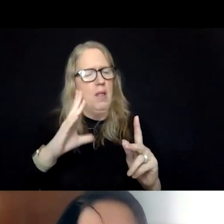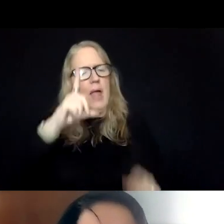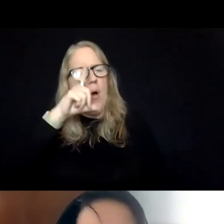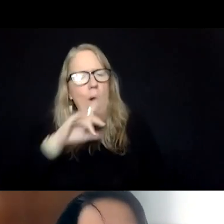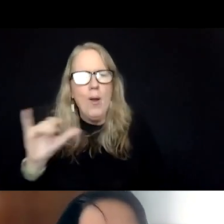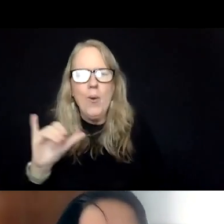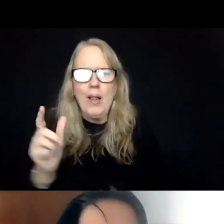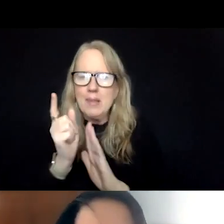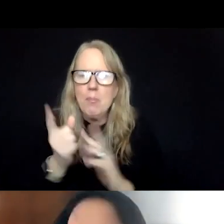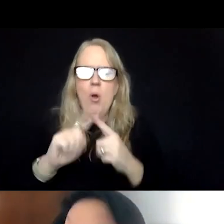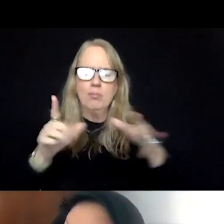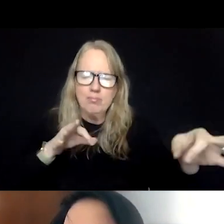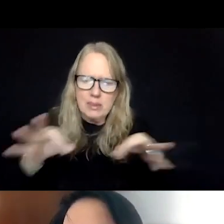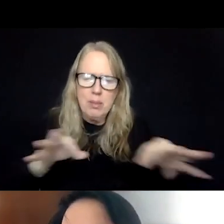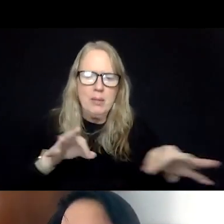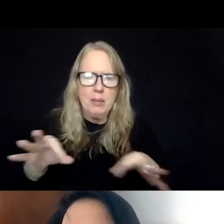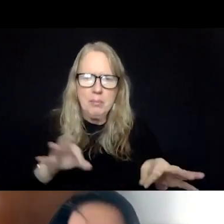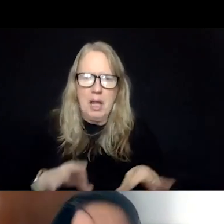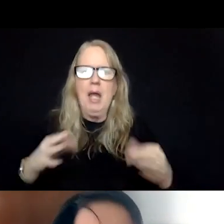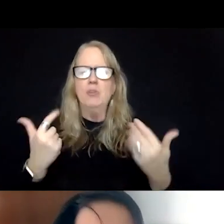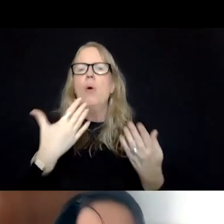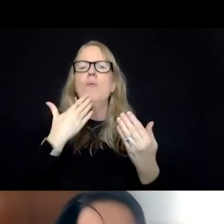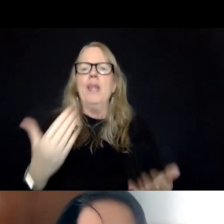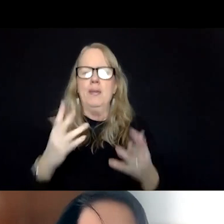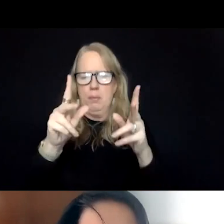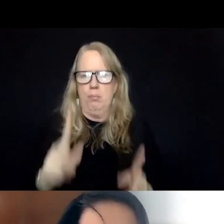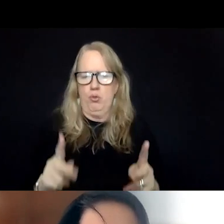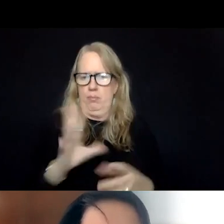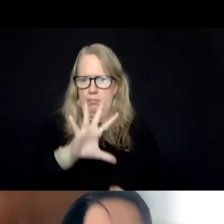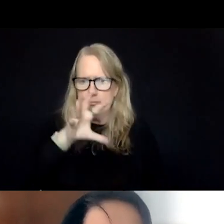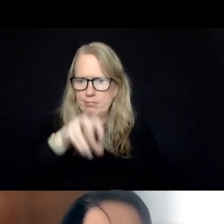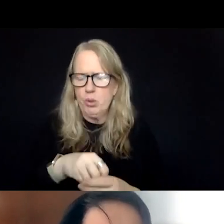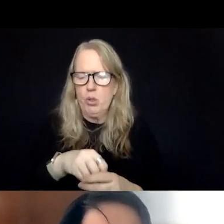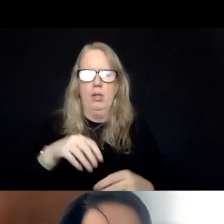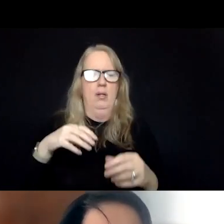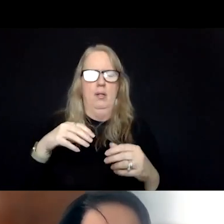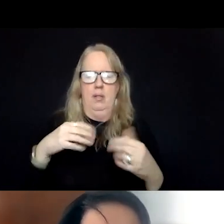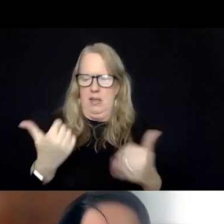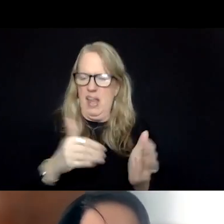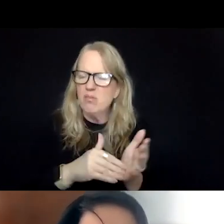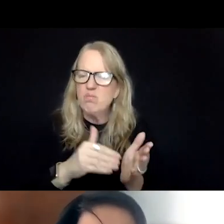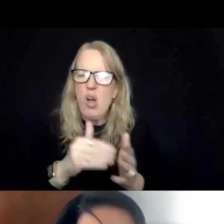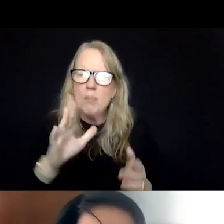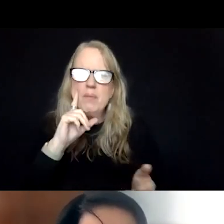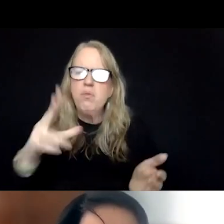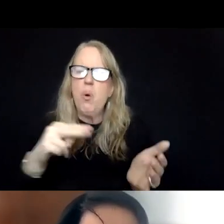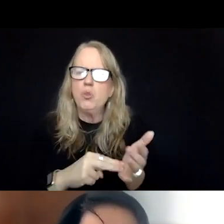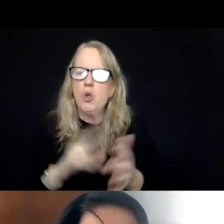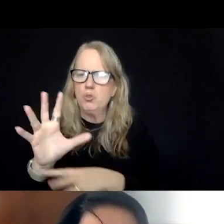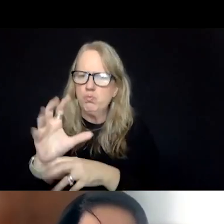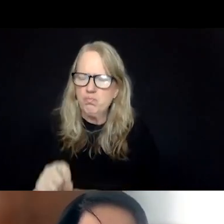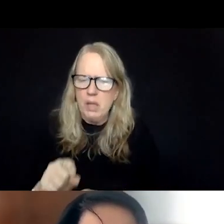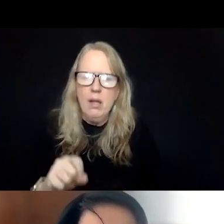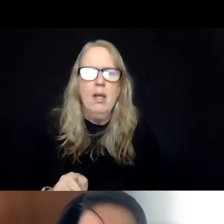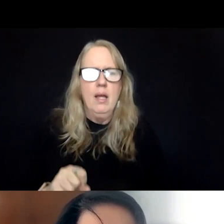like, explaining each step, and thanking the person for their participation. Very common nursing practice. And then SBAR, which